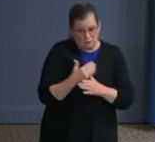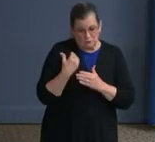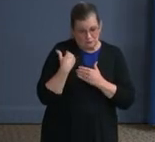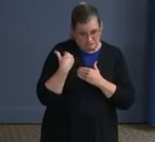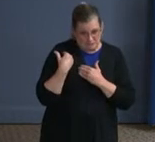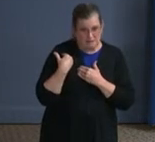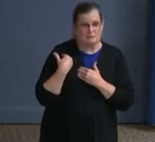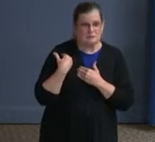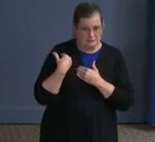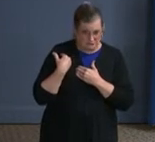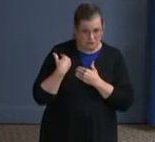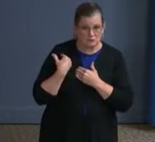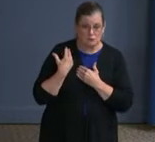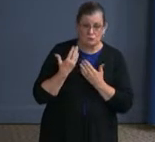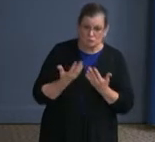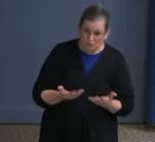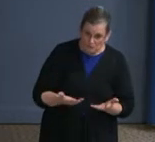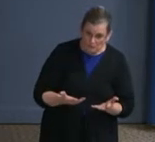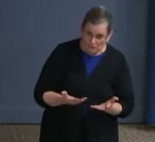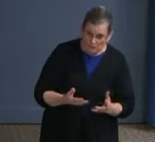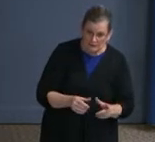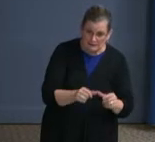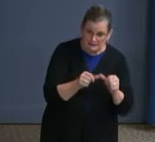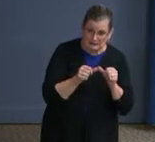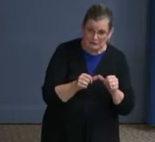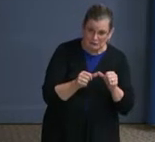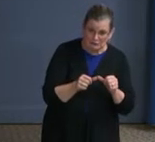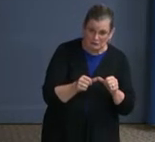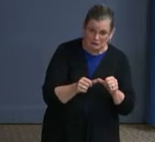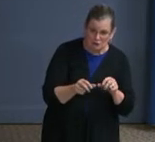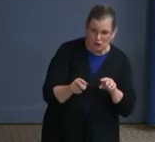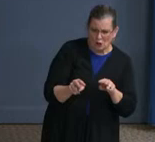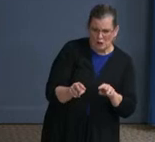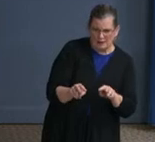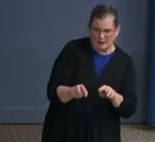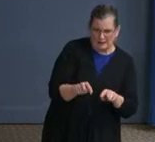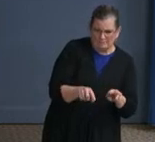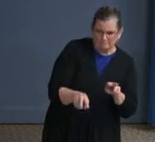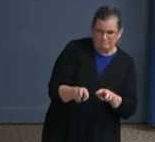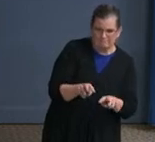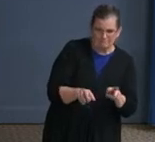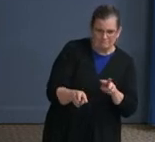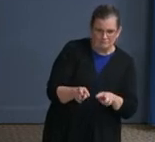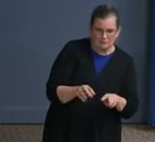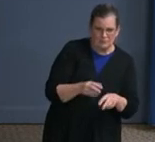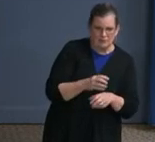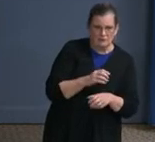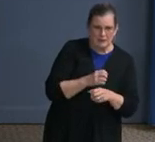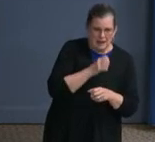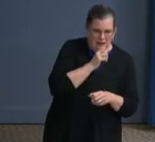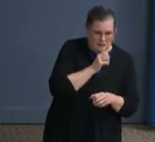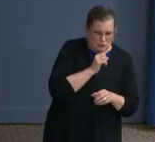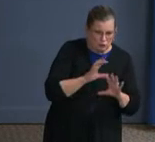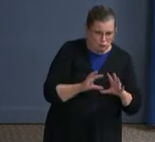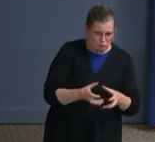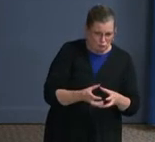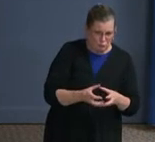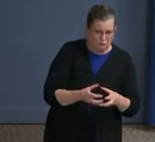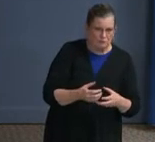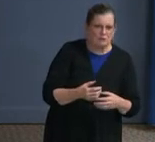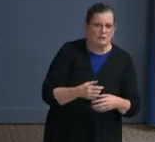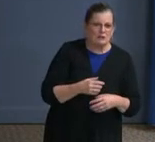So continue to look at the age group of those who are becoming